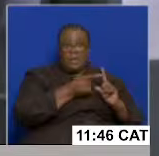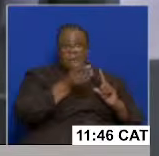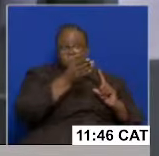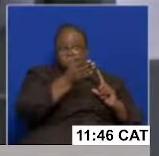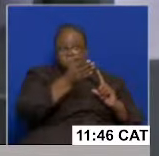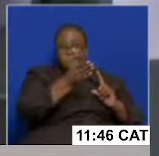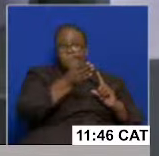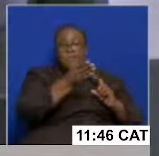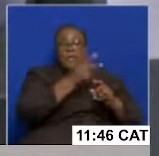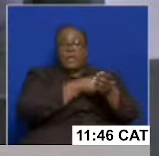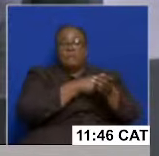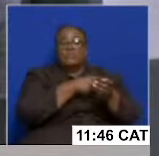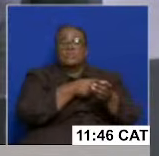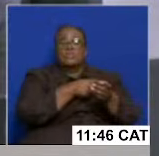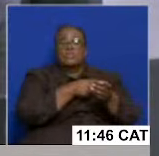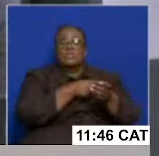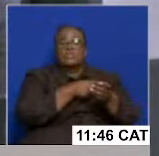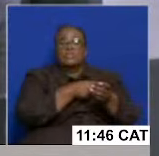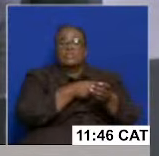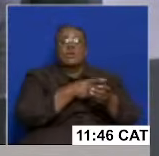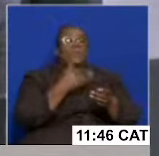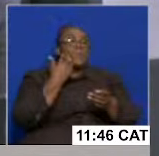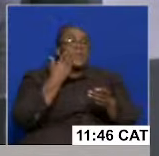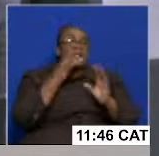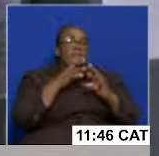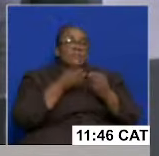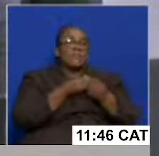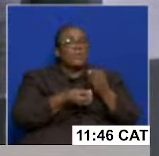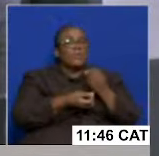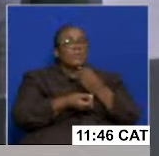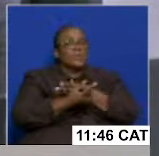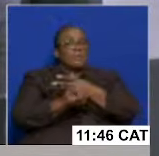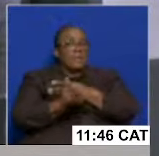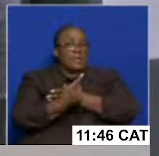the operation was taking place?